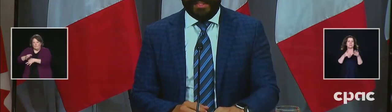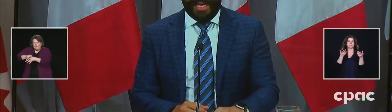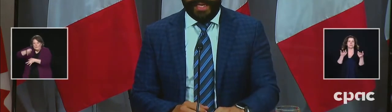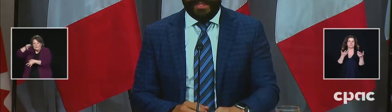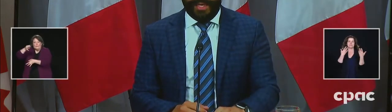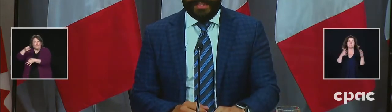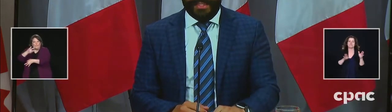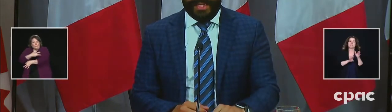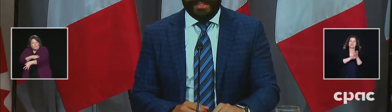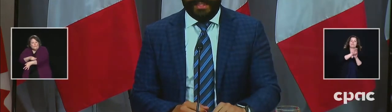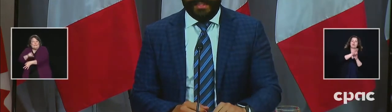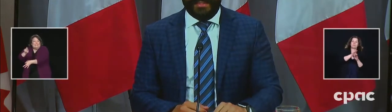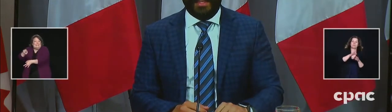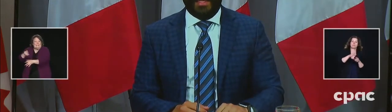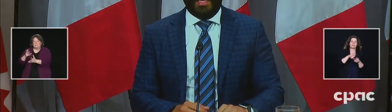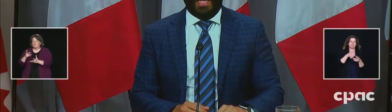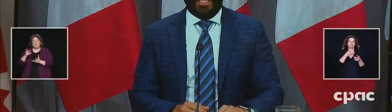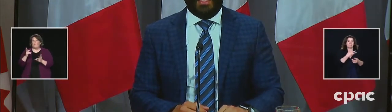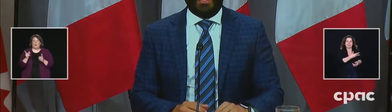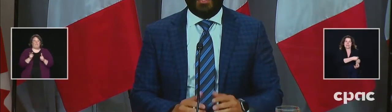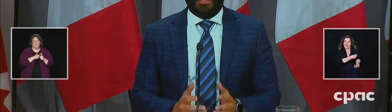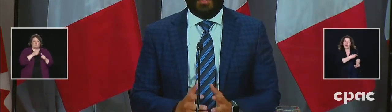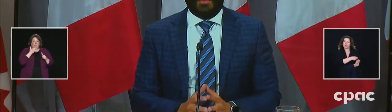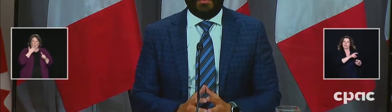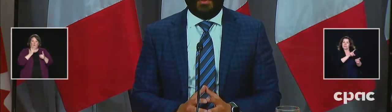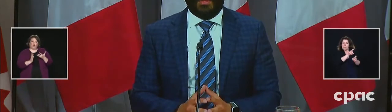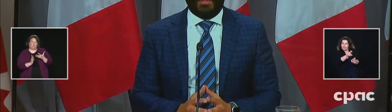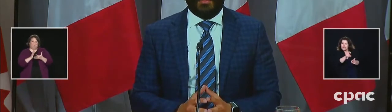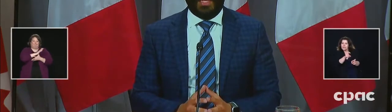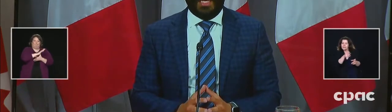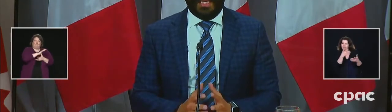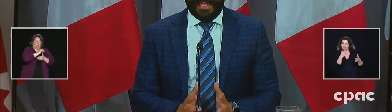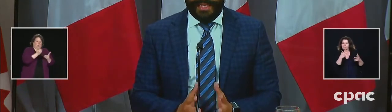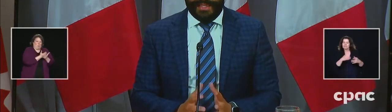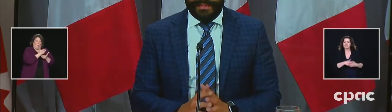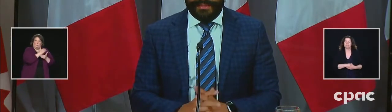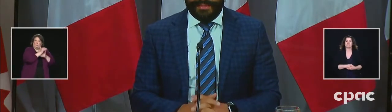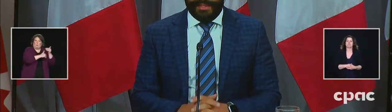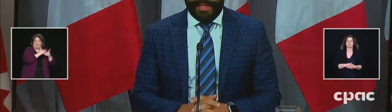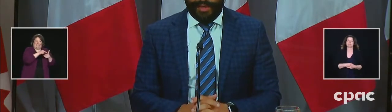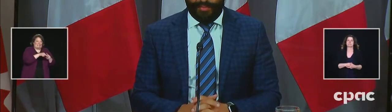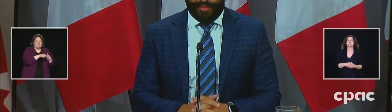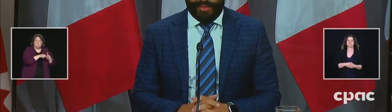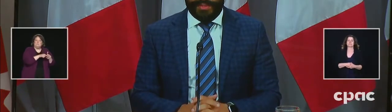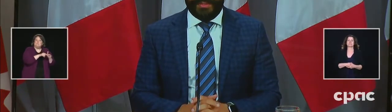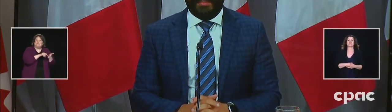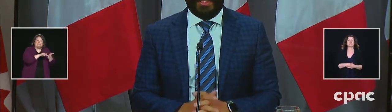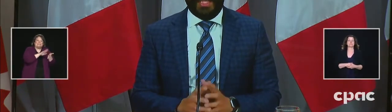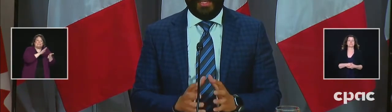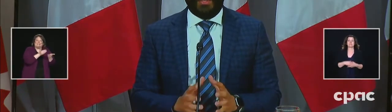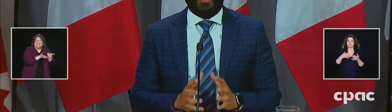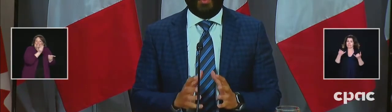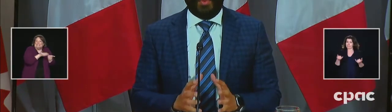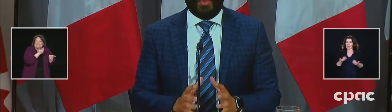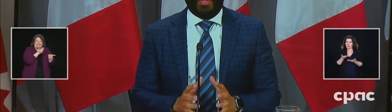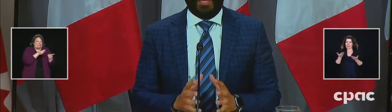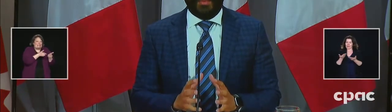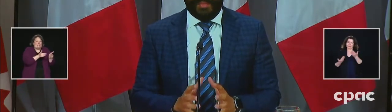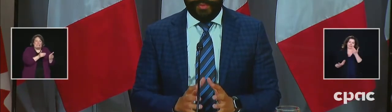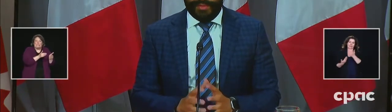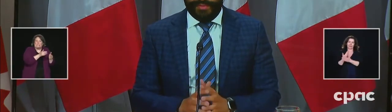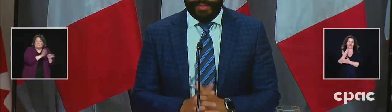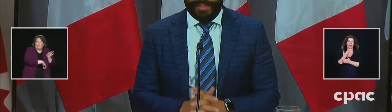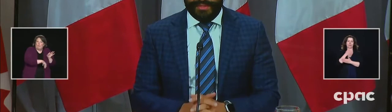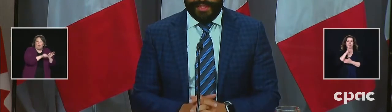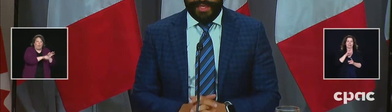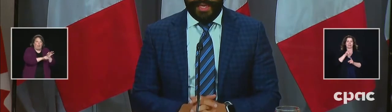point-of-care diagnostic test kits. And these are going to be used for clinics, airports, particularly for rural and